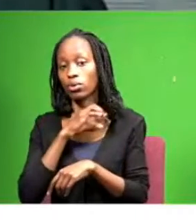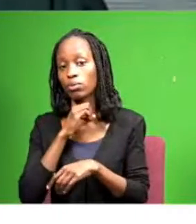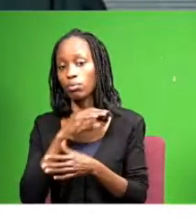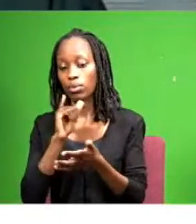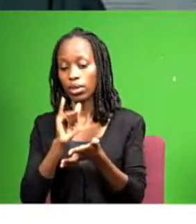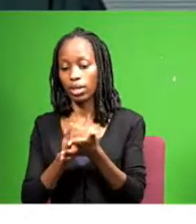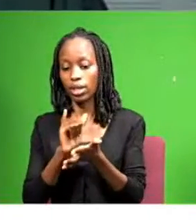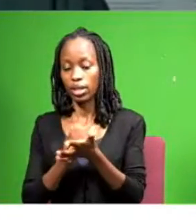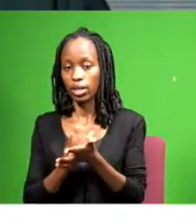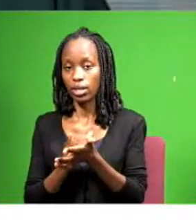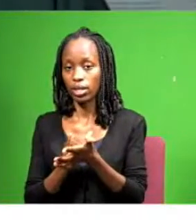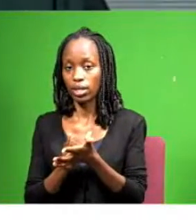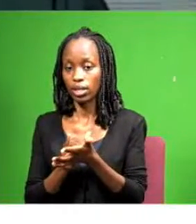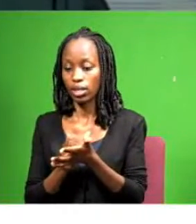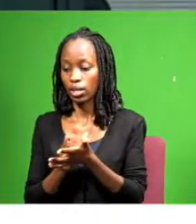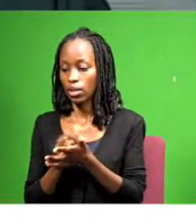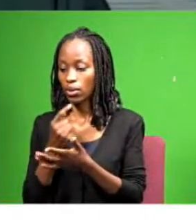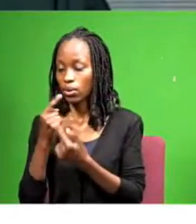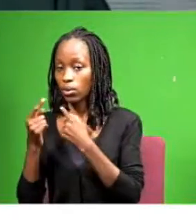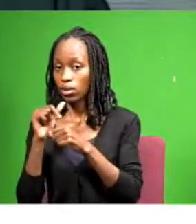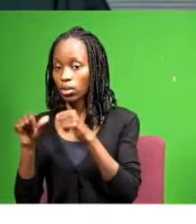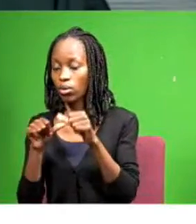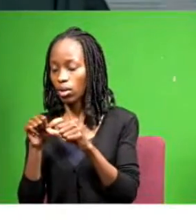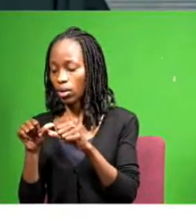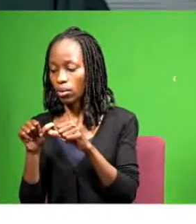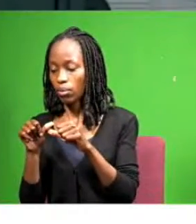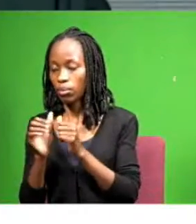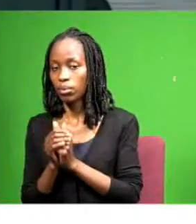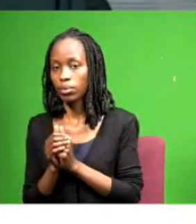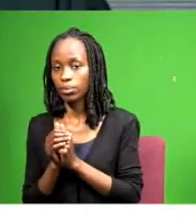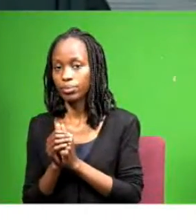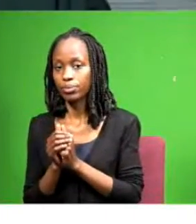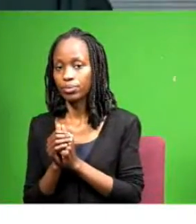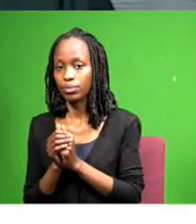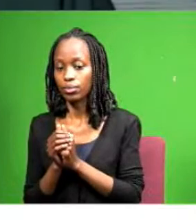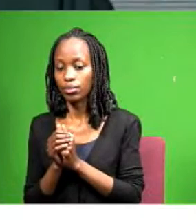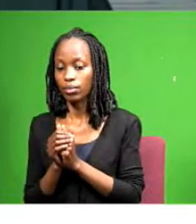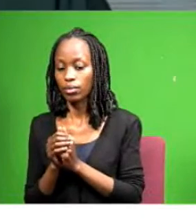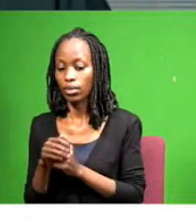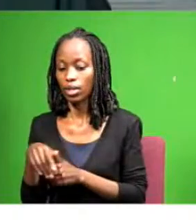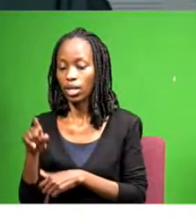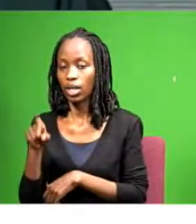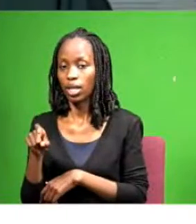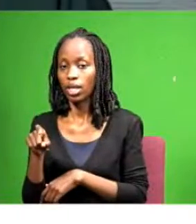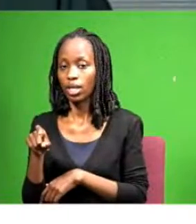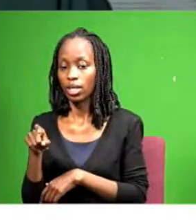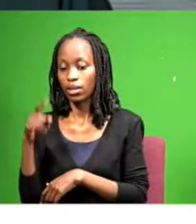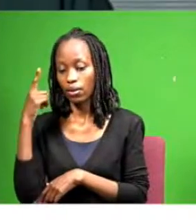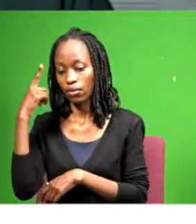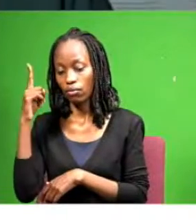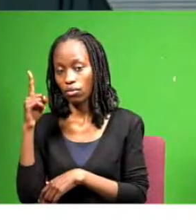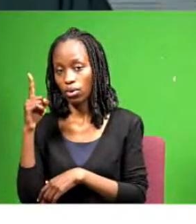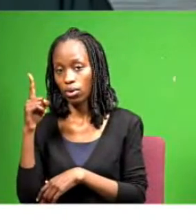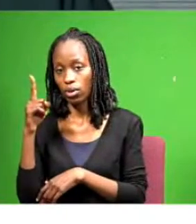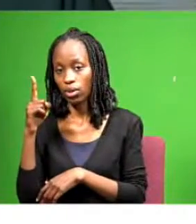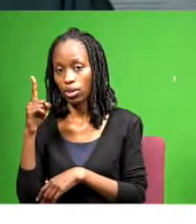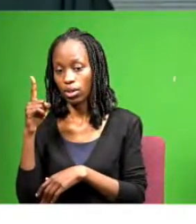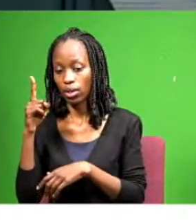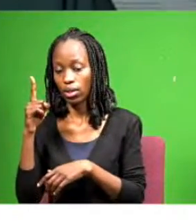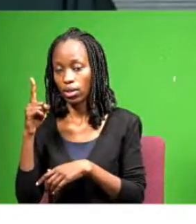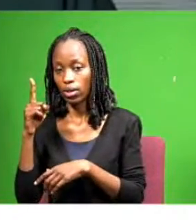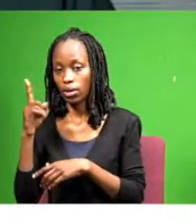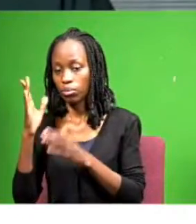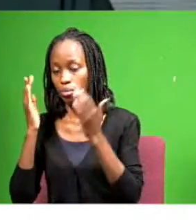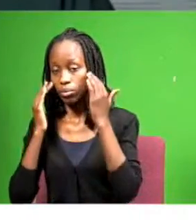been raised with regard to the need for the trial court